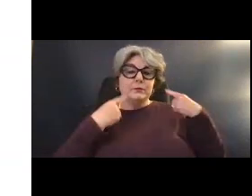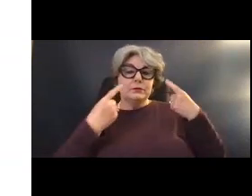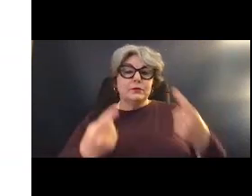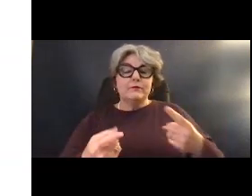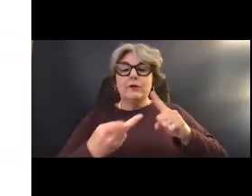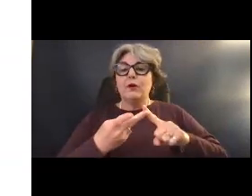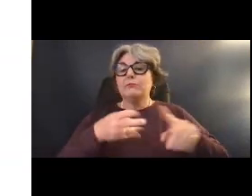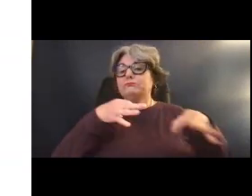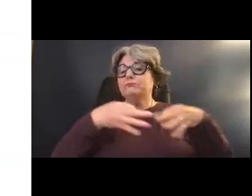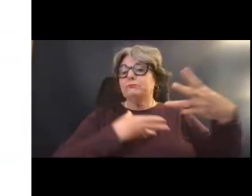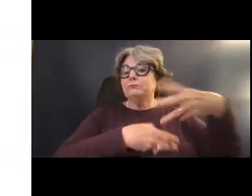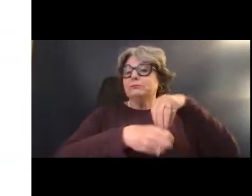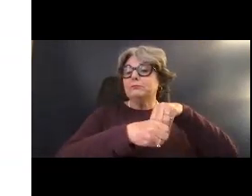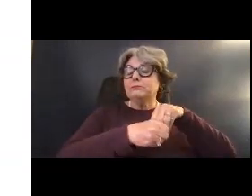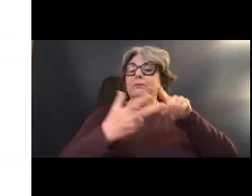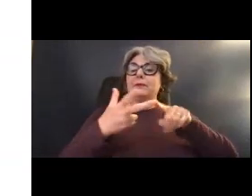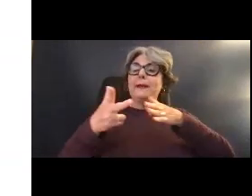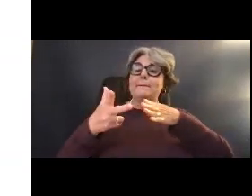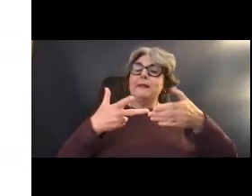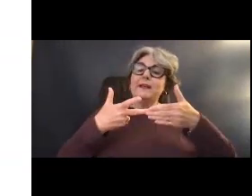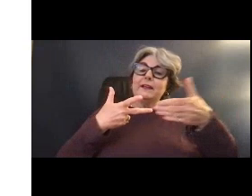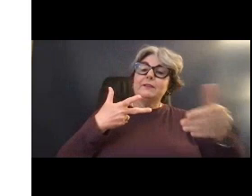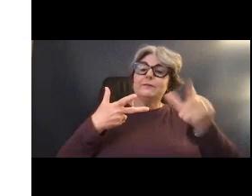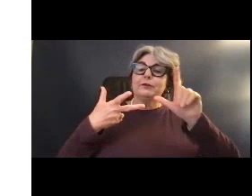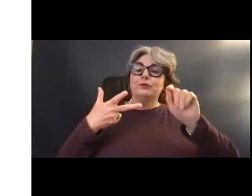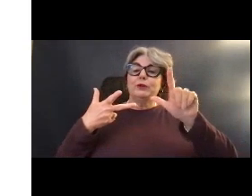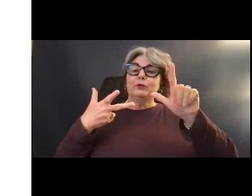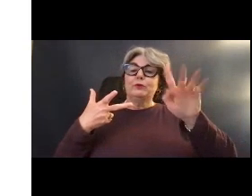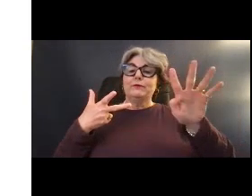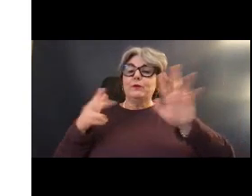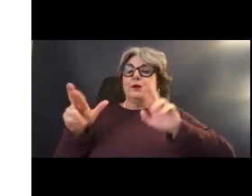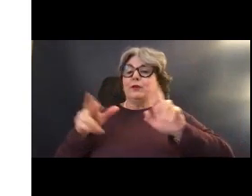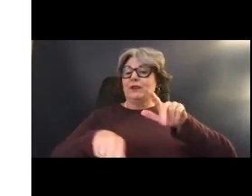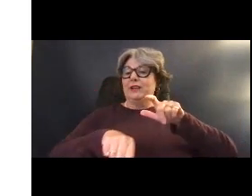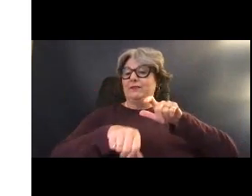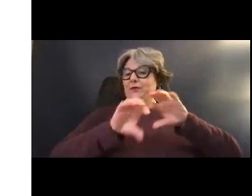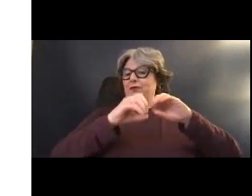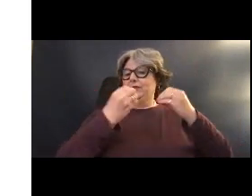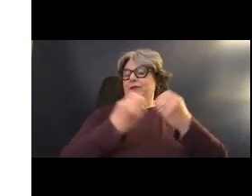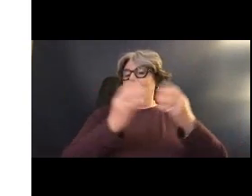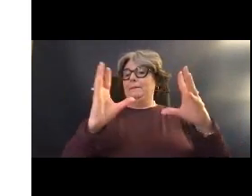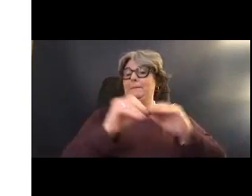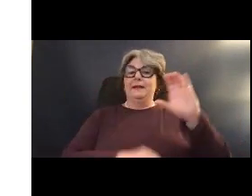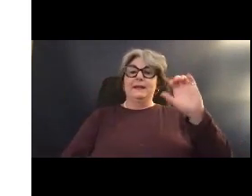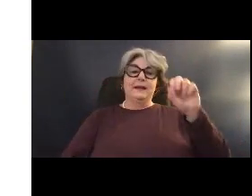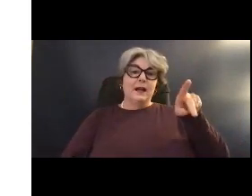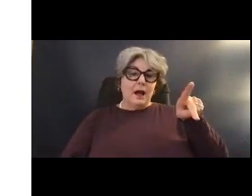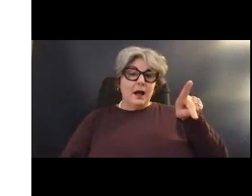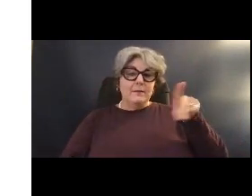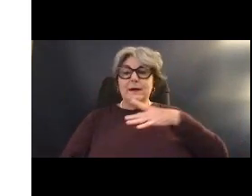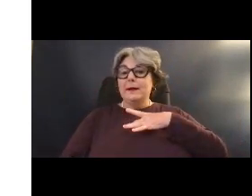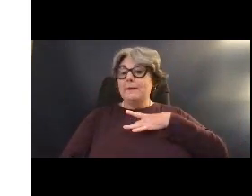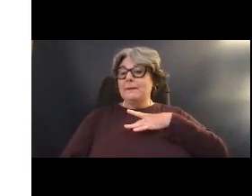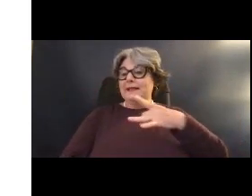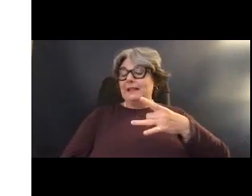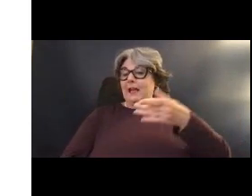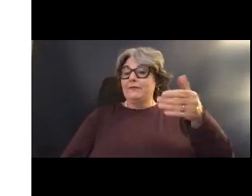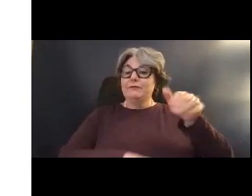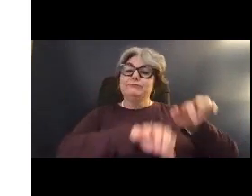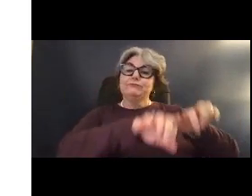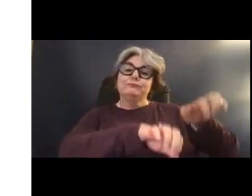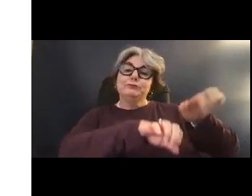discuss participation and plans for the rest of 2024 leading up to COP. But would love to have you all introduce yourselves in the chat